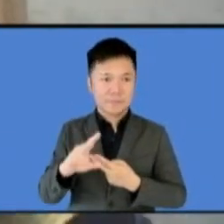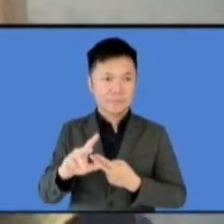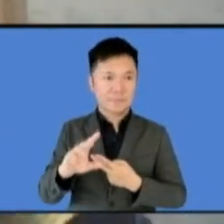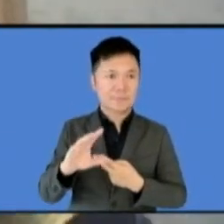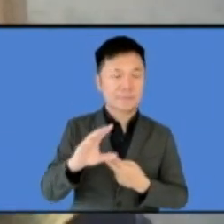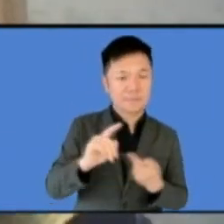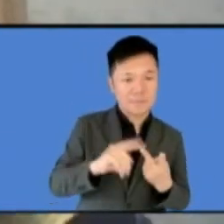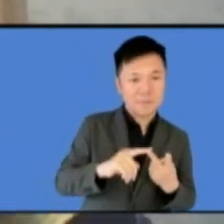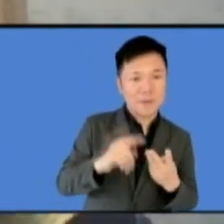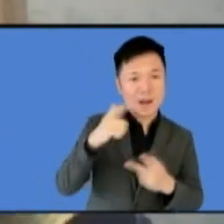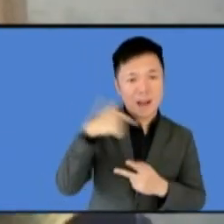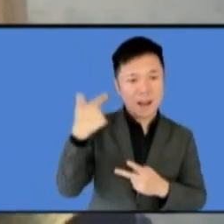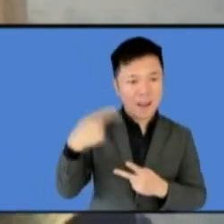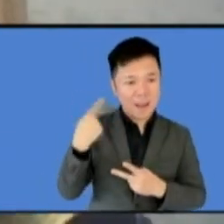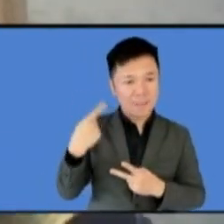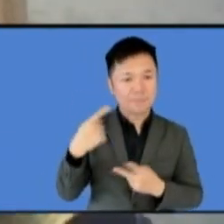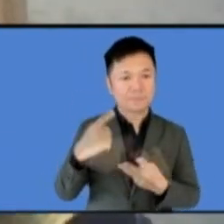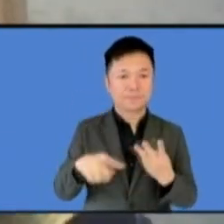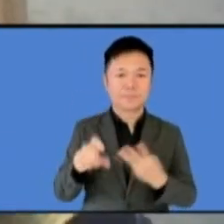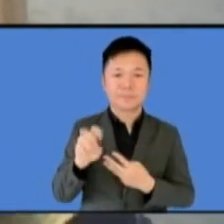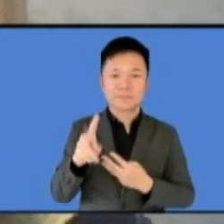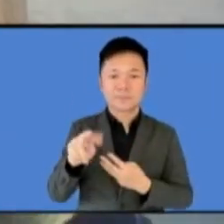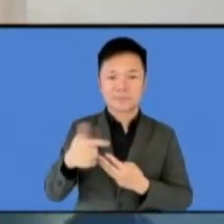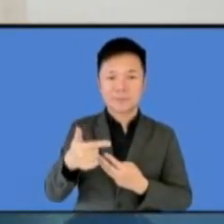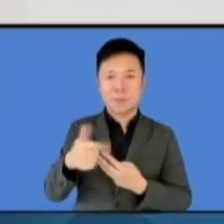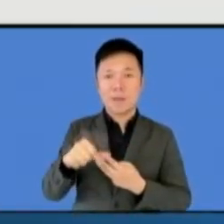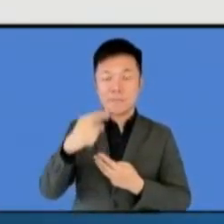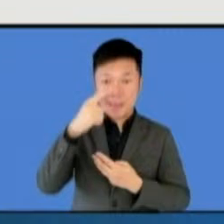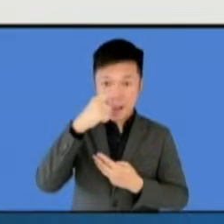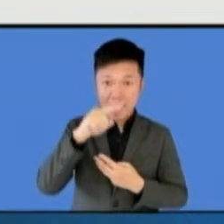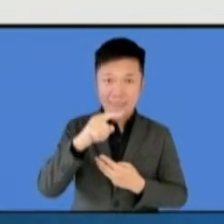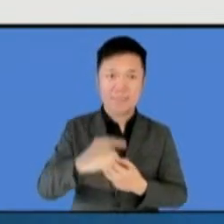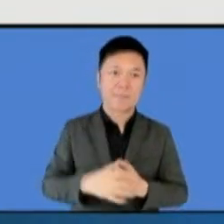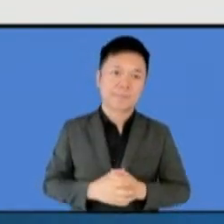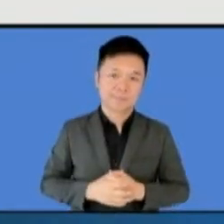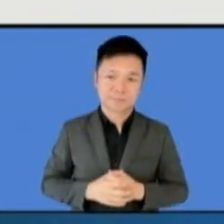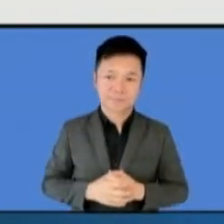My name is Sawang Kiakanthar from Thailand.